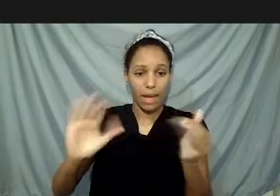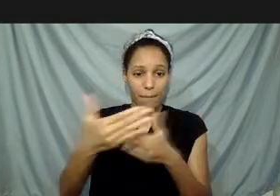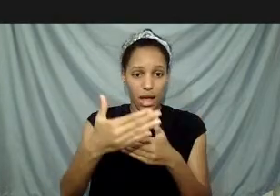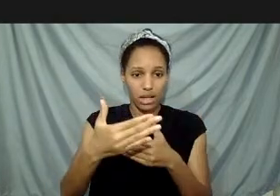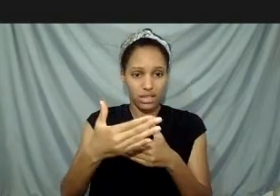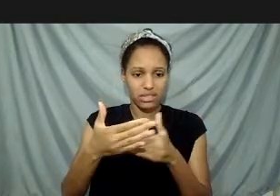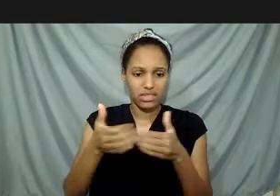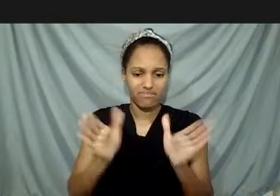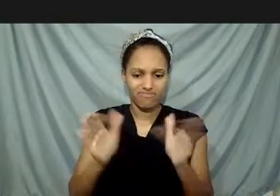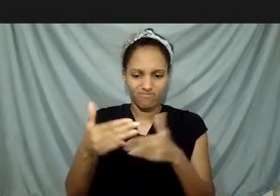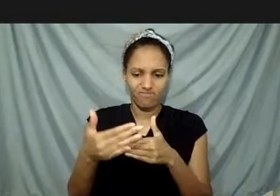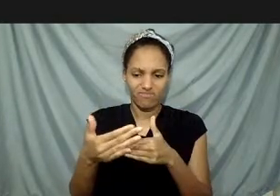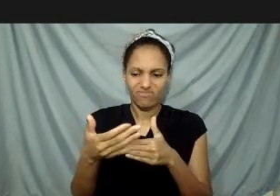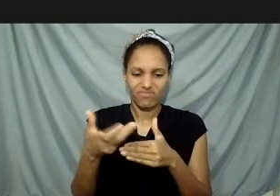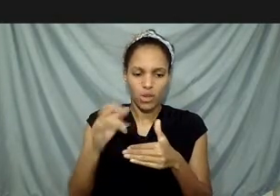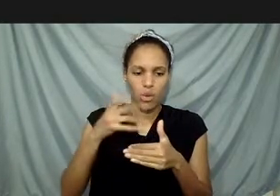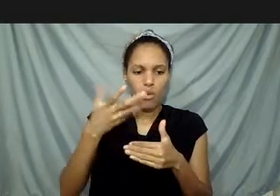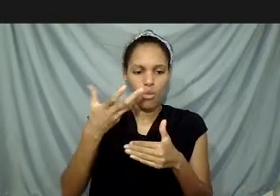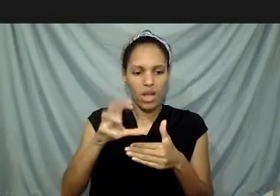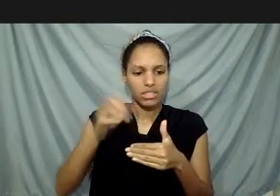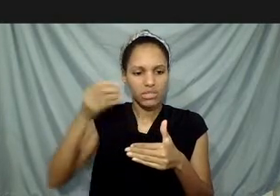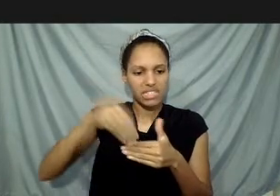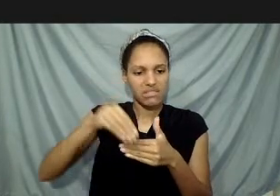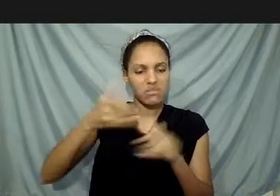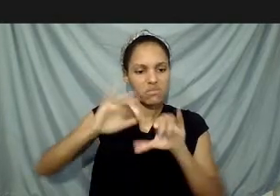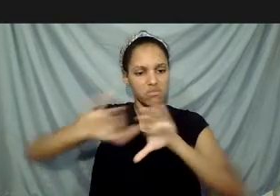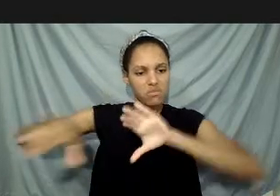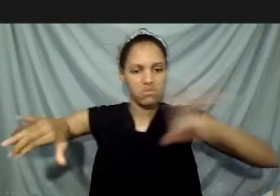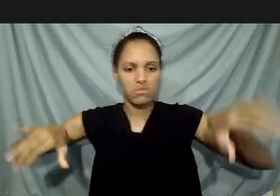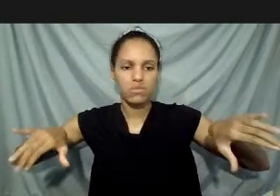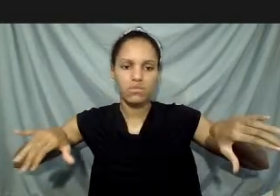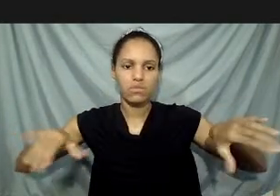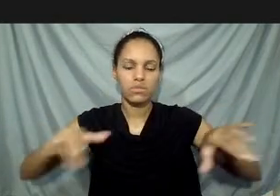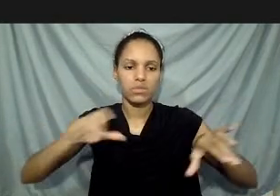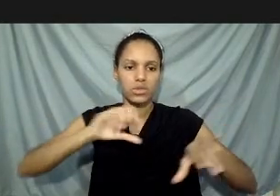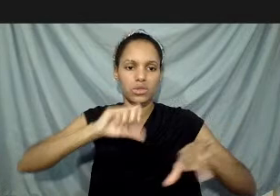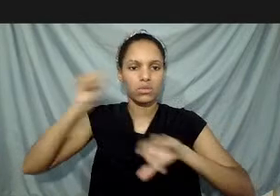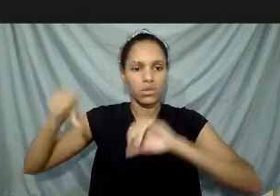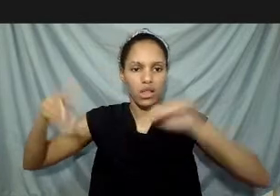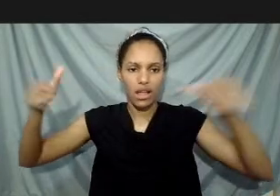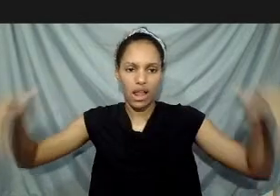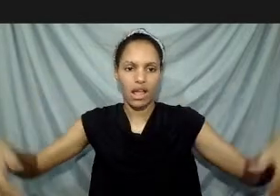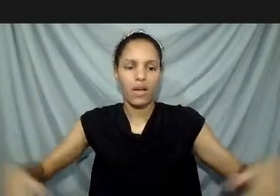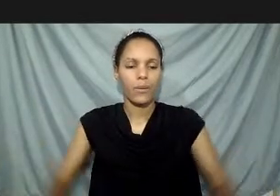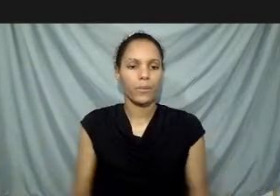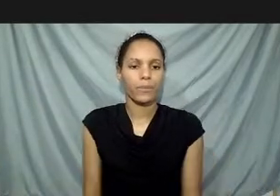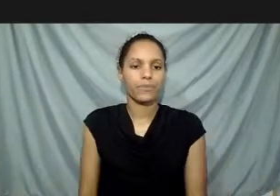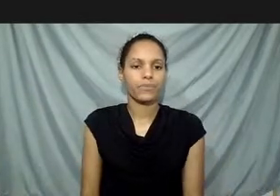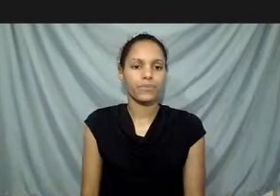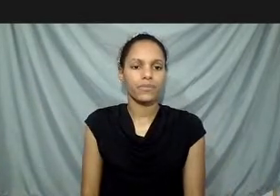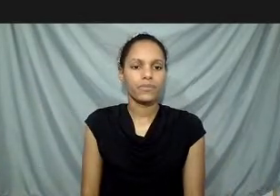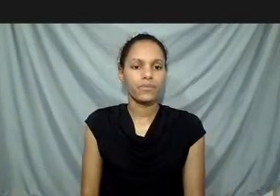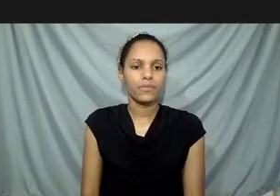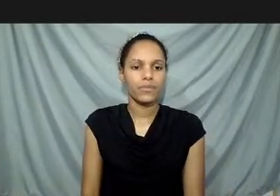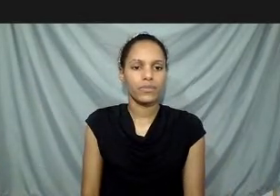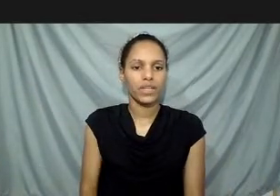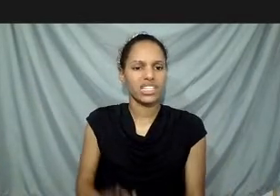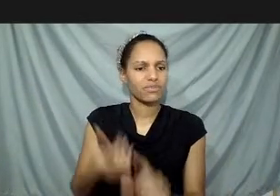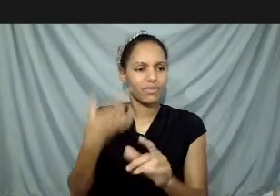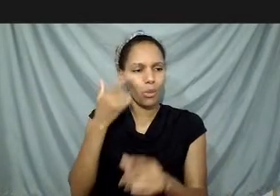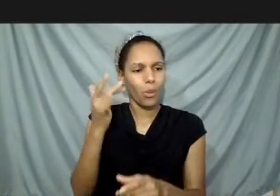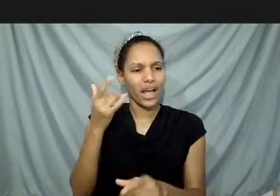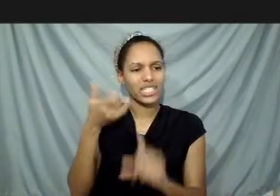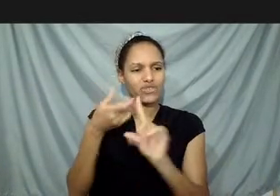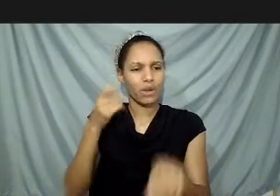didn't appreciate his Blackness. And it felt limiting to him. And I think he went through, and I've had a few conversations with Alvin